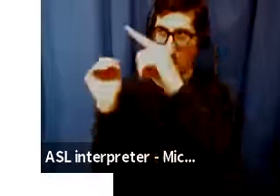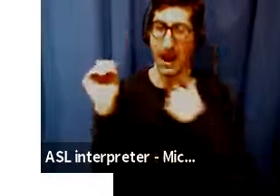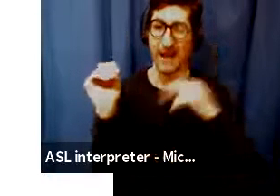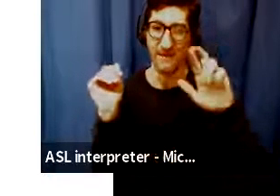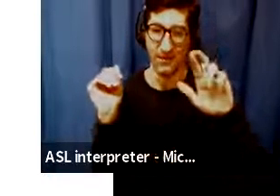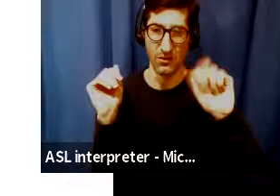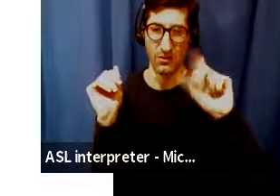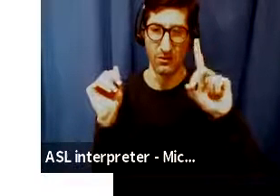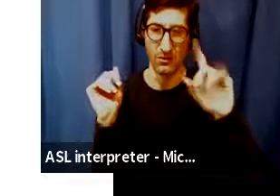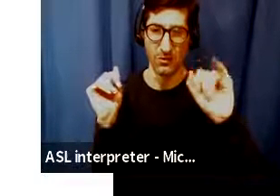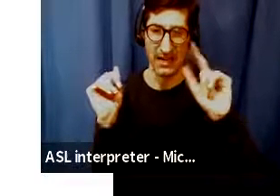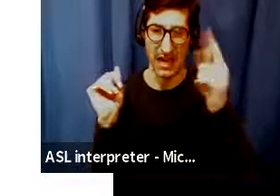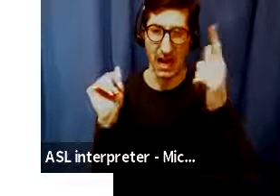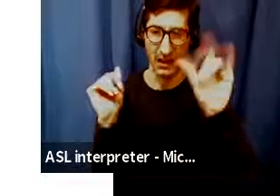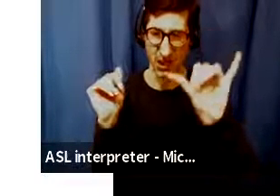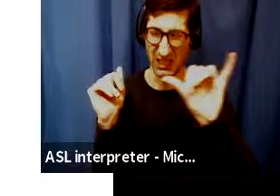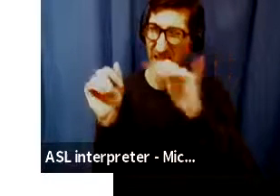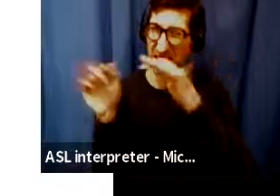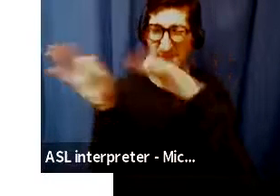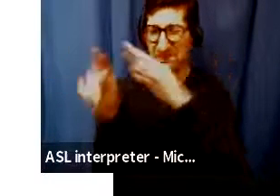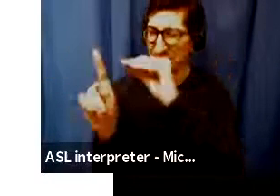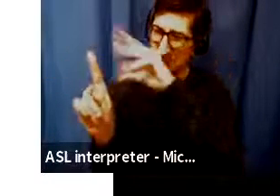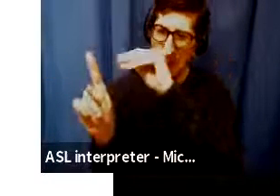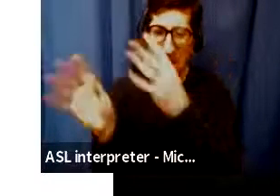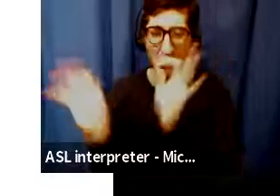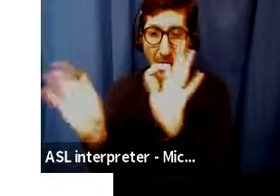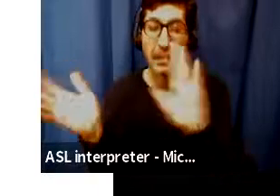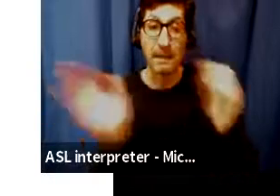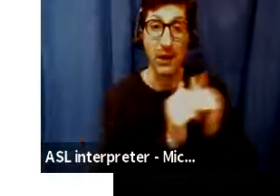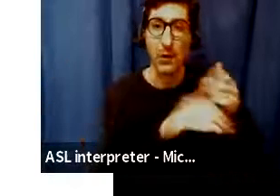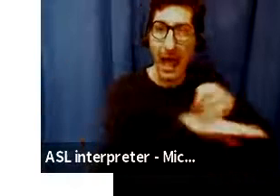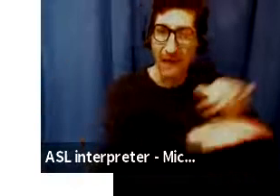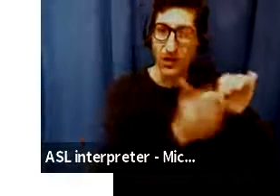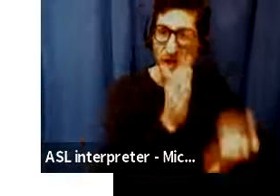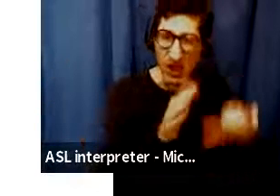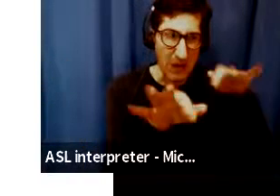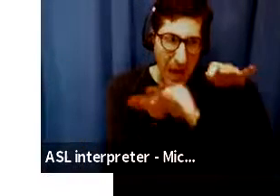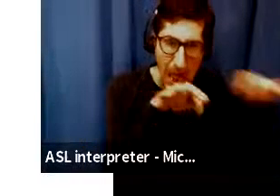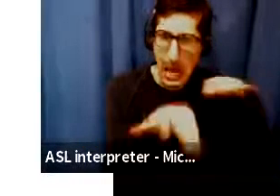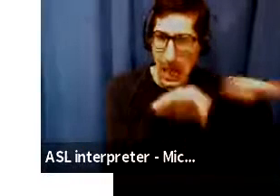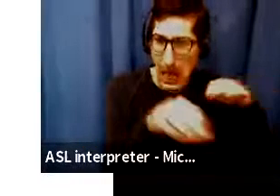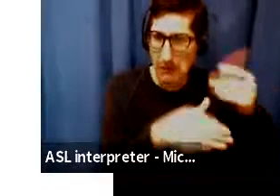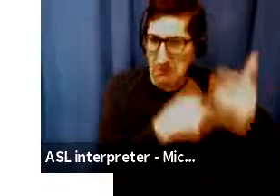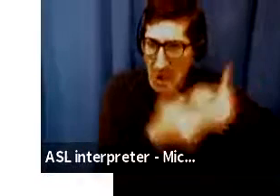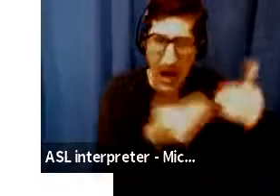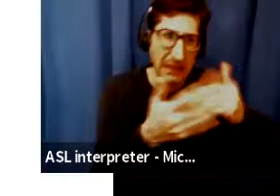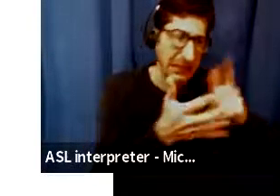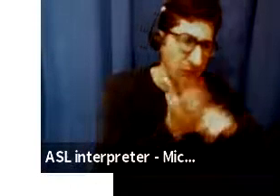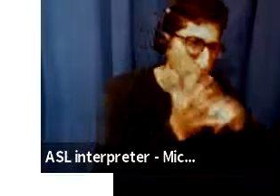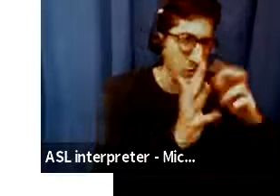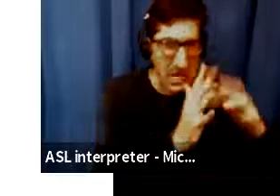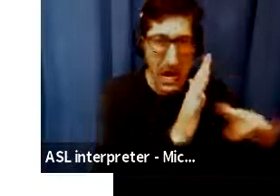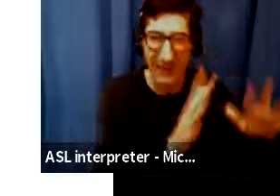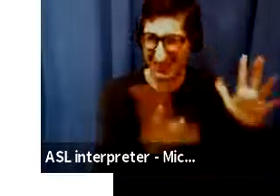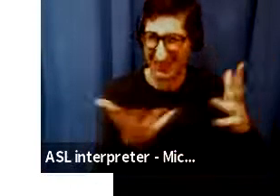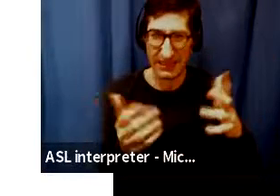care instructions. And then how long will the communication or the meeting be, and the environment in